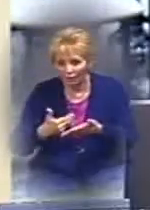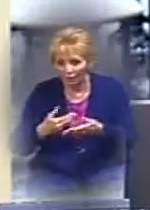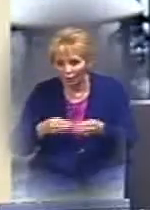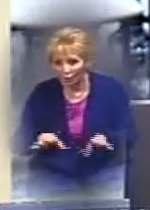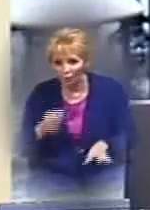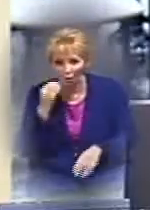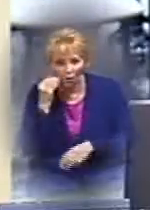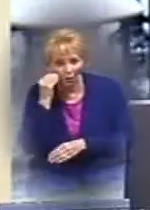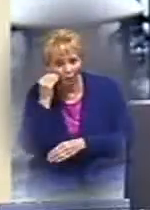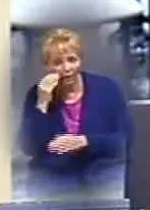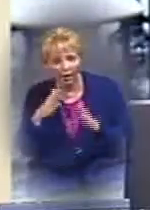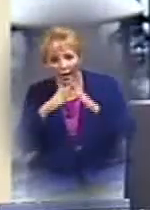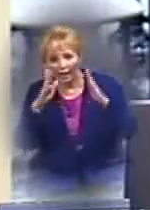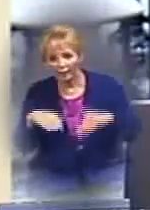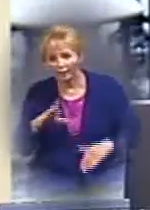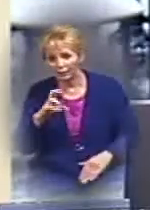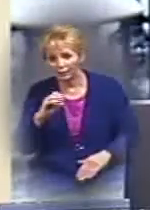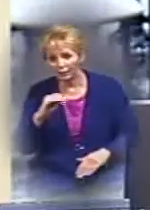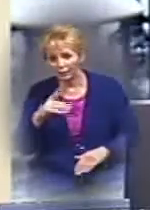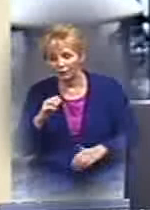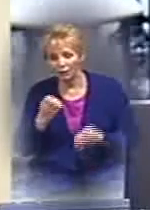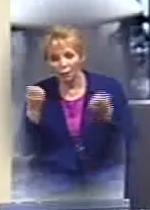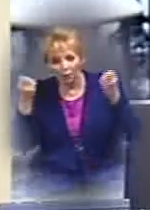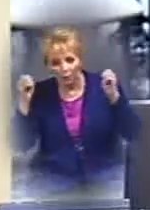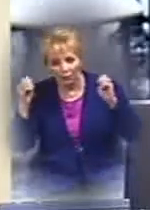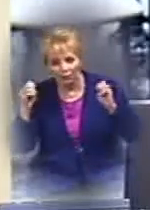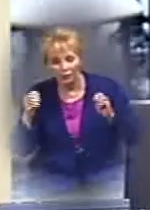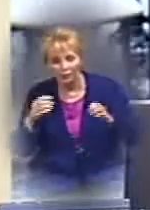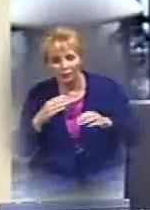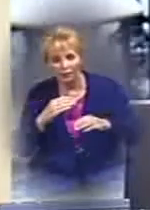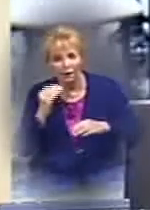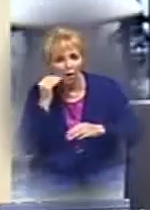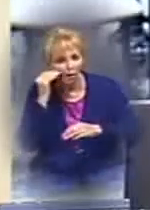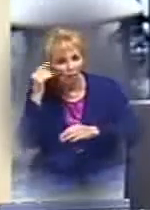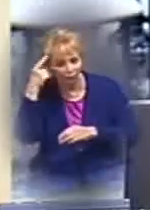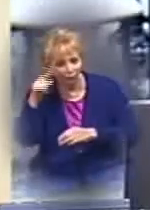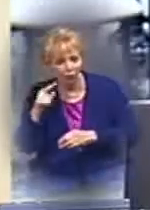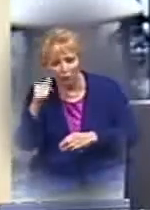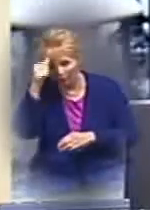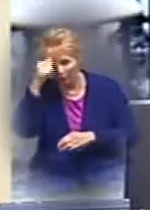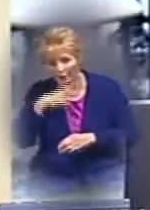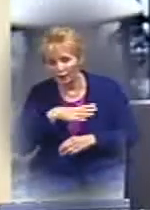the House of Refuge, which is an emergency shelter for men, we provided funding for that.